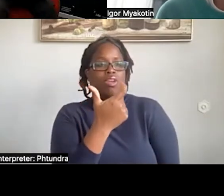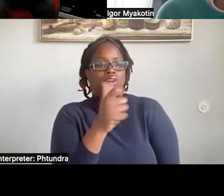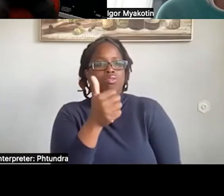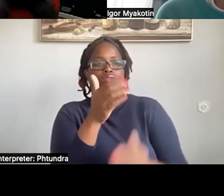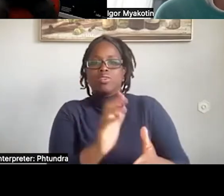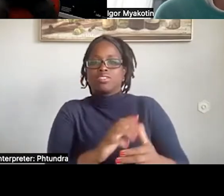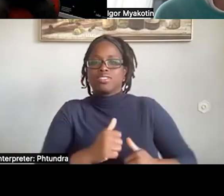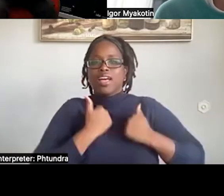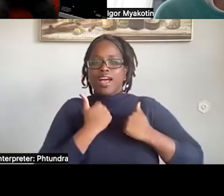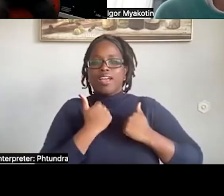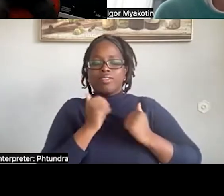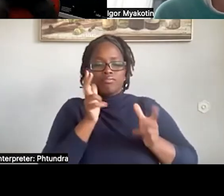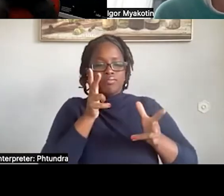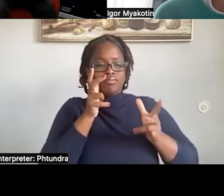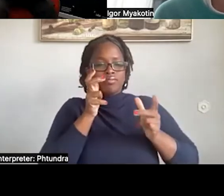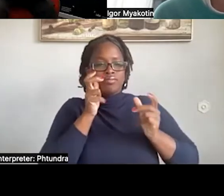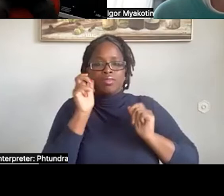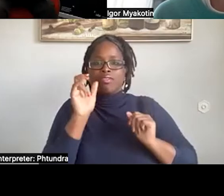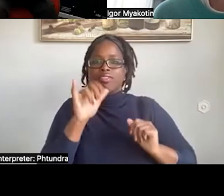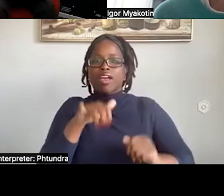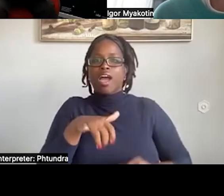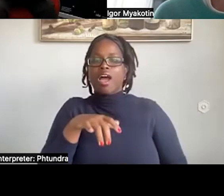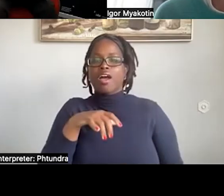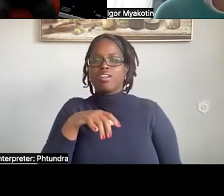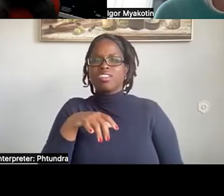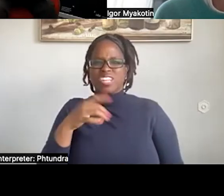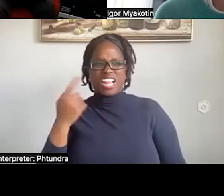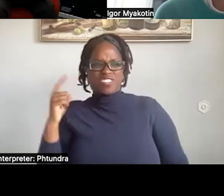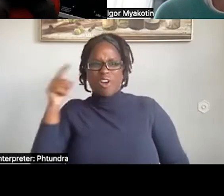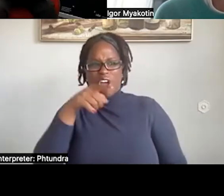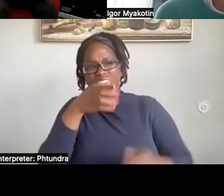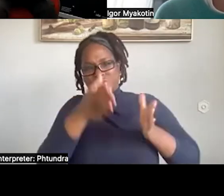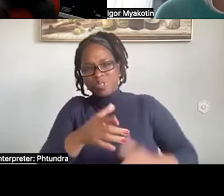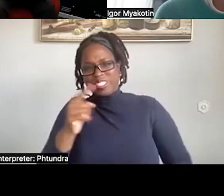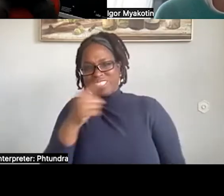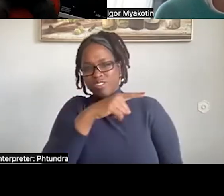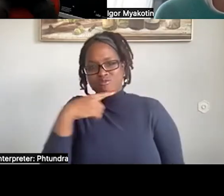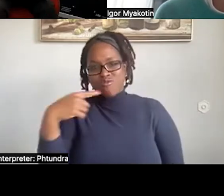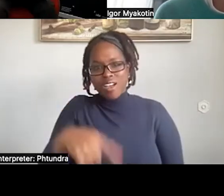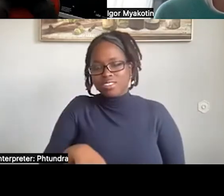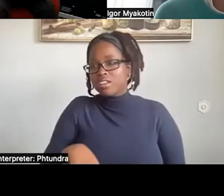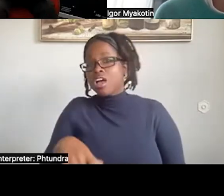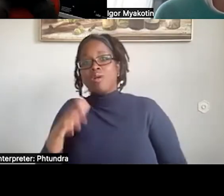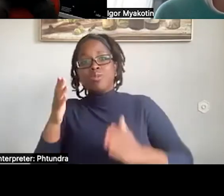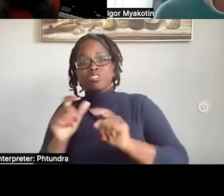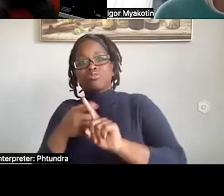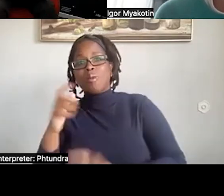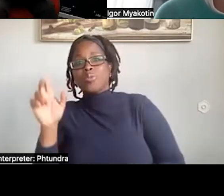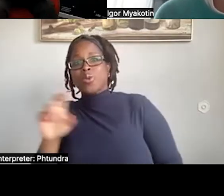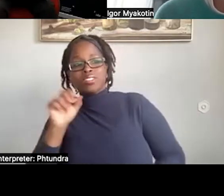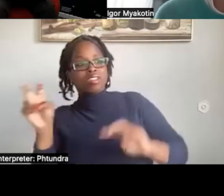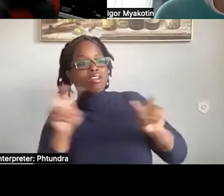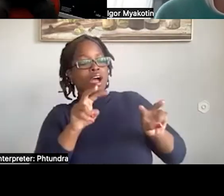life somewhere far away where you would never go. And that's why initially I decided to do documentaries, because through